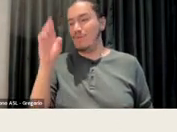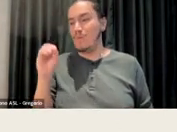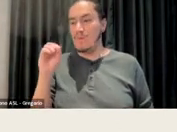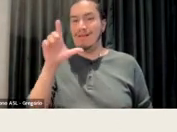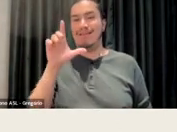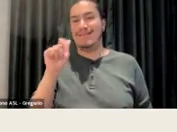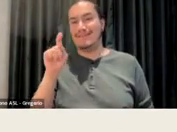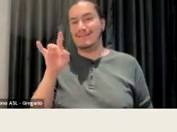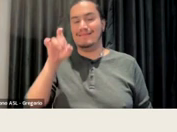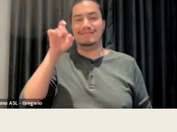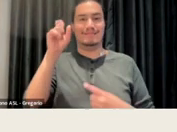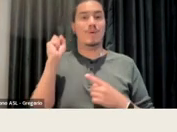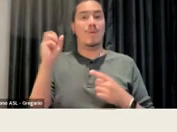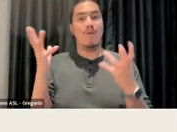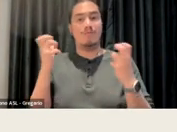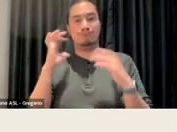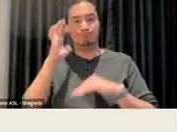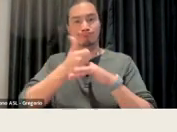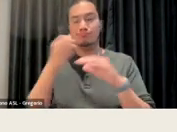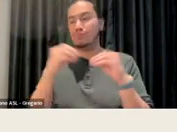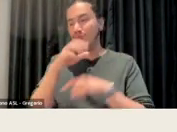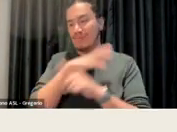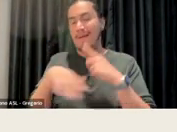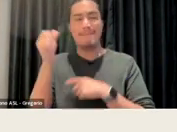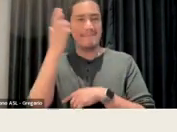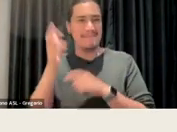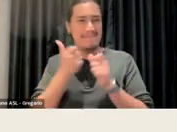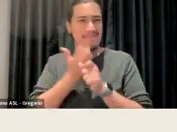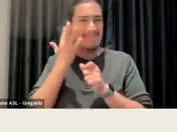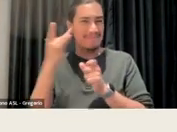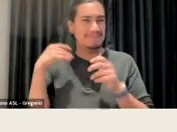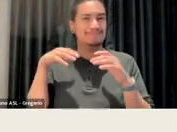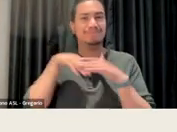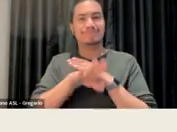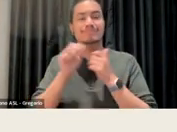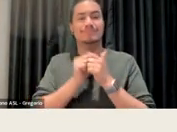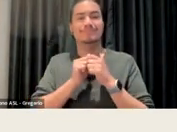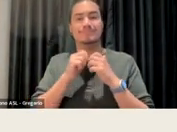which is what I want to do. I want to create more spaces. The reason why I got into playwriting in the first place